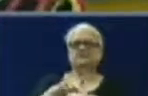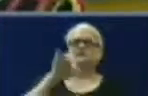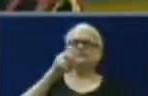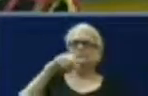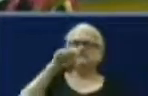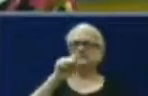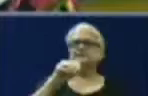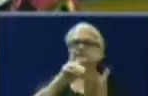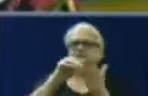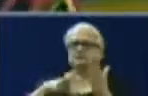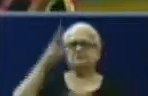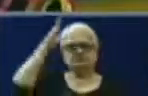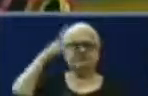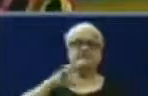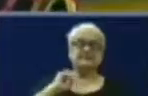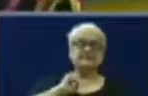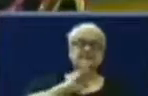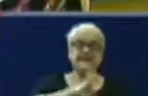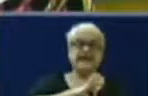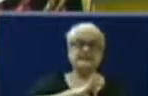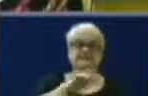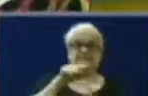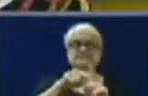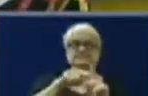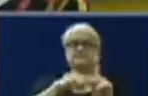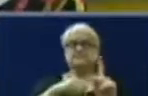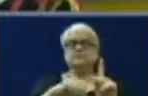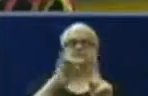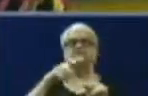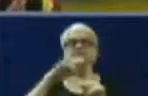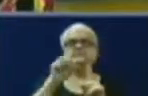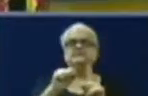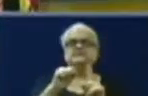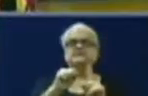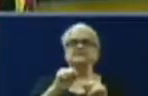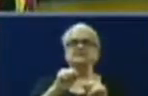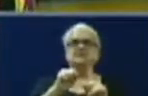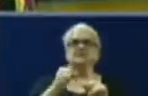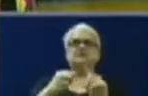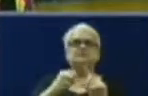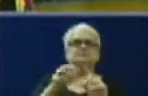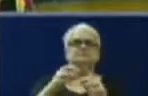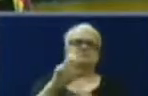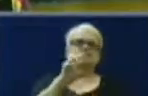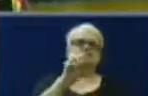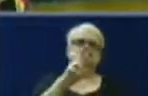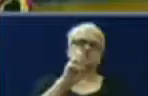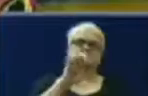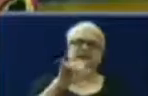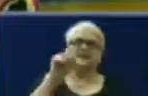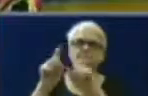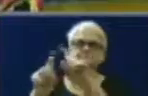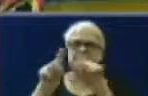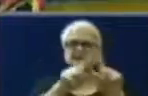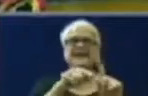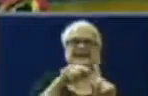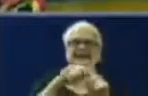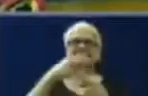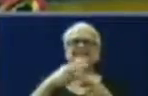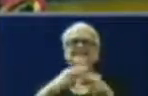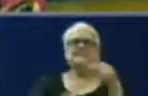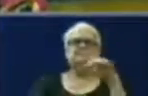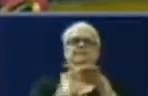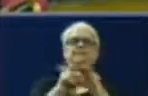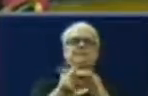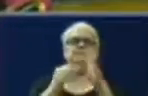parents, and staff, according to the JCPS Comprehensive Survey, and leading one of the most effective schools